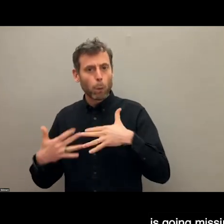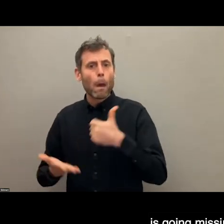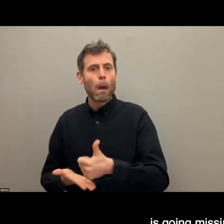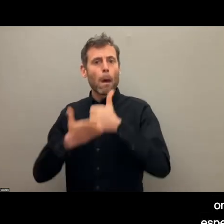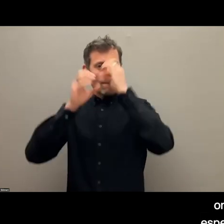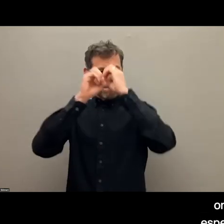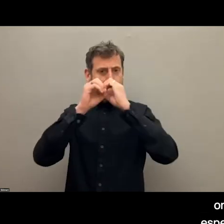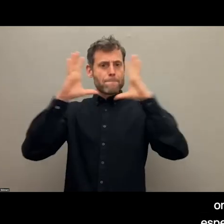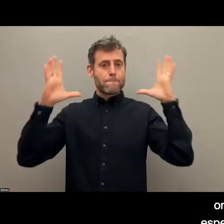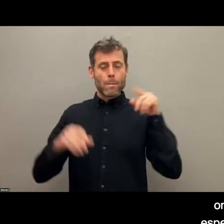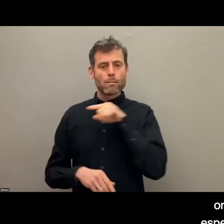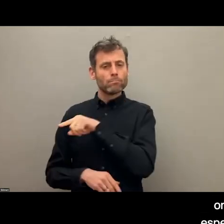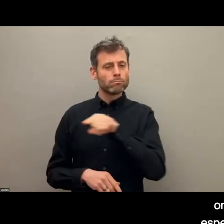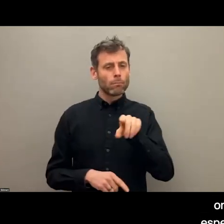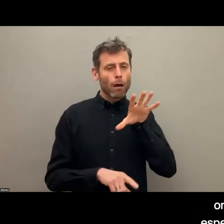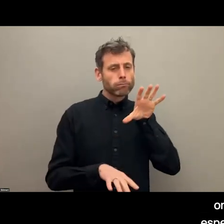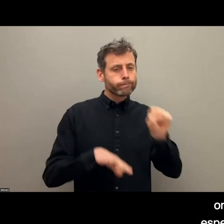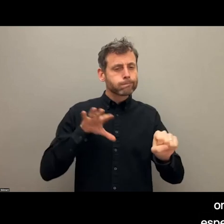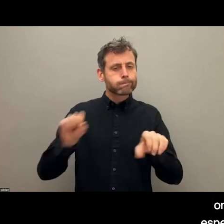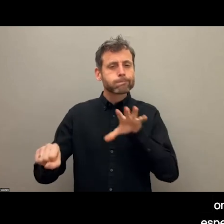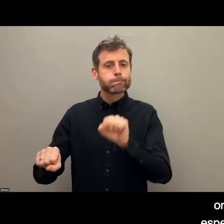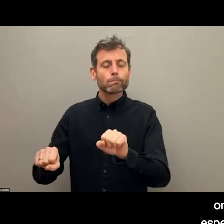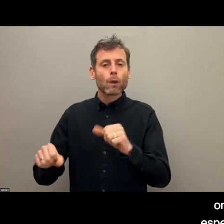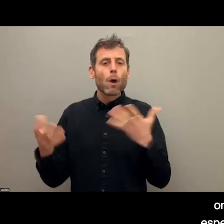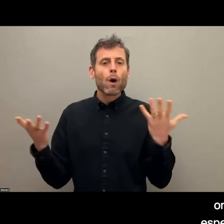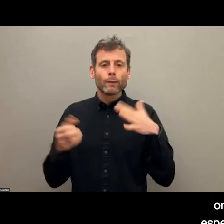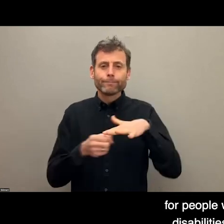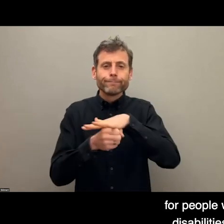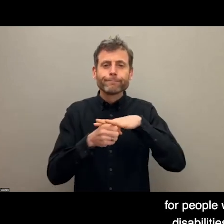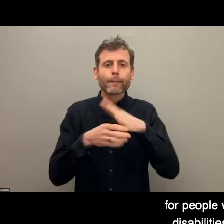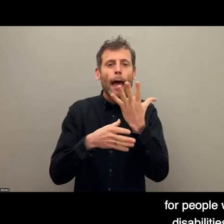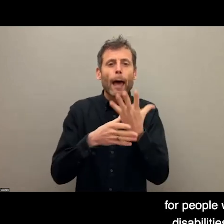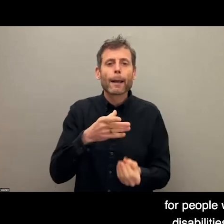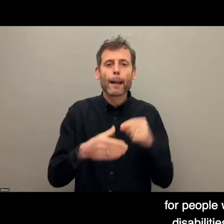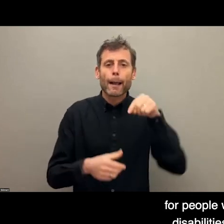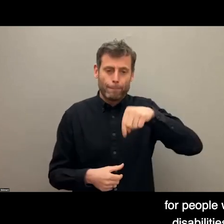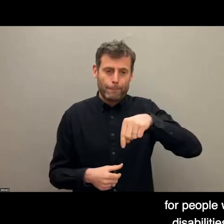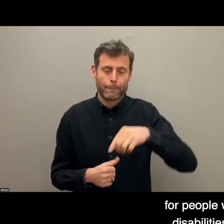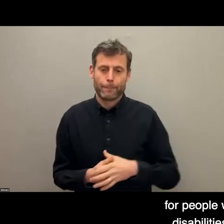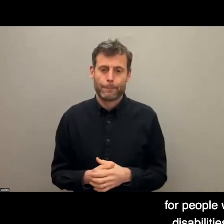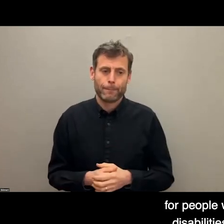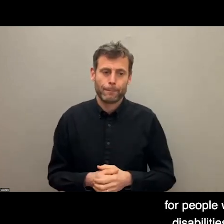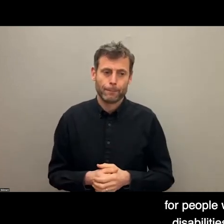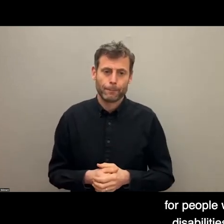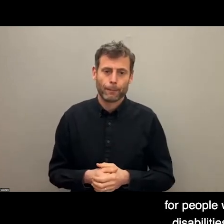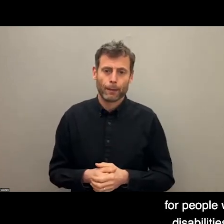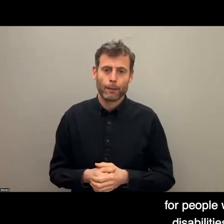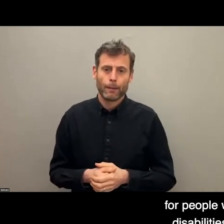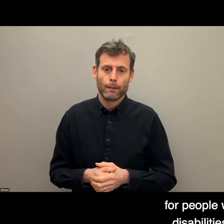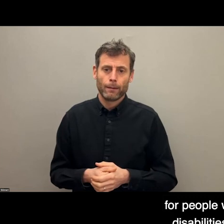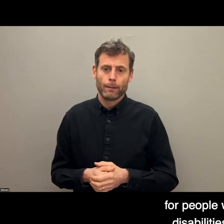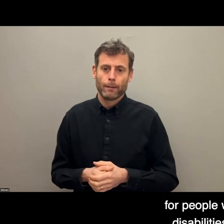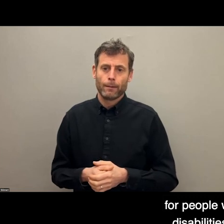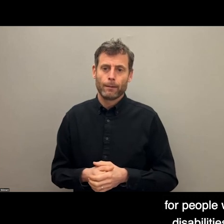here will depend on broad collaboration, especially with organizations for people with disabilities and people